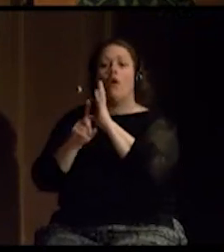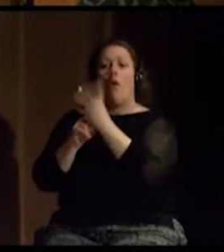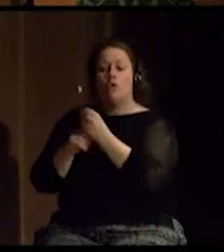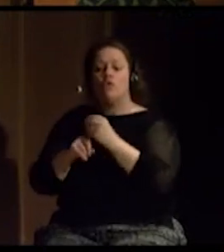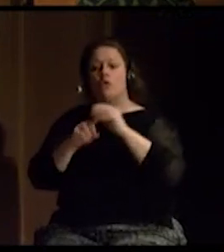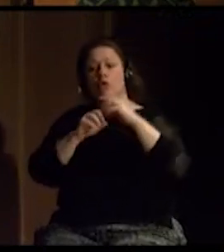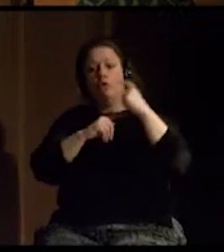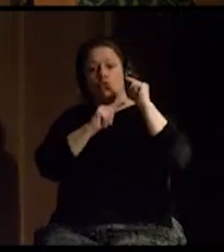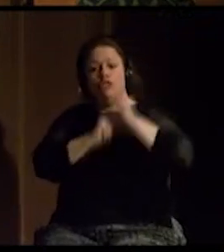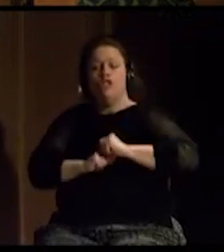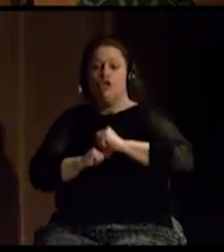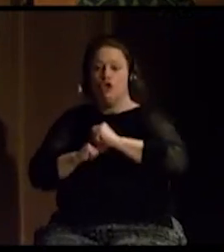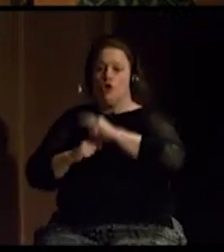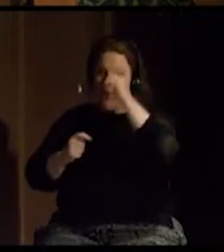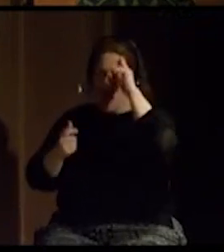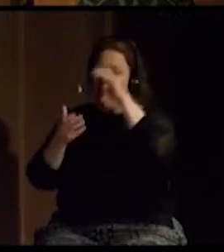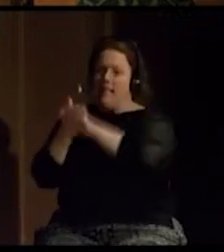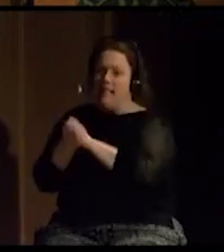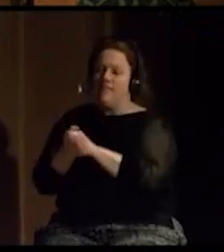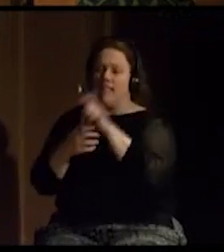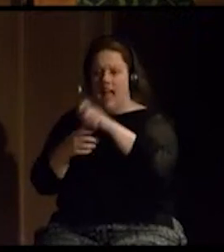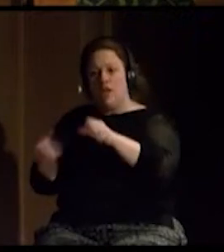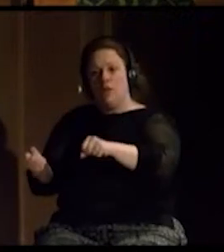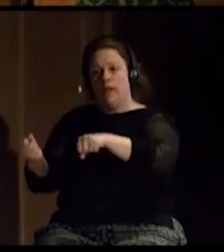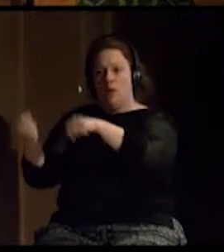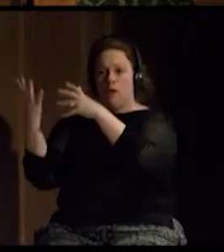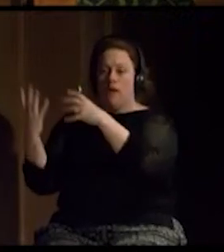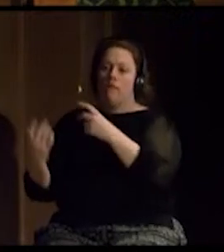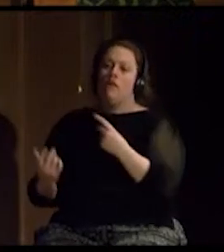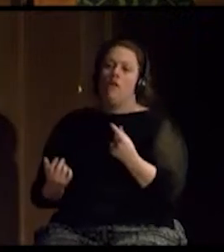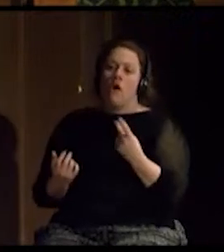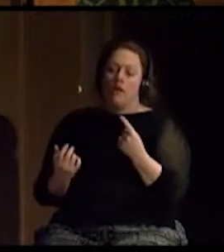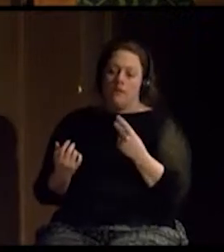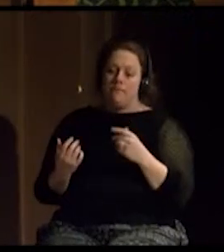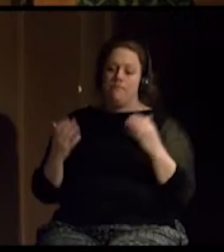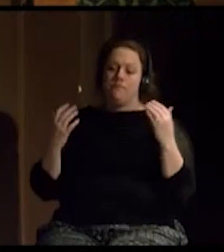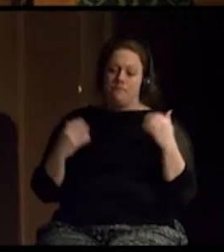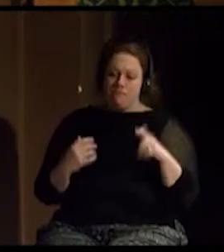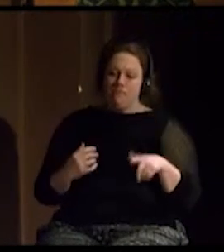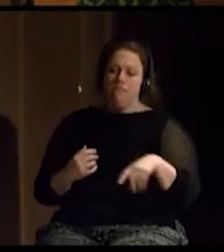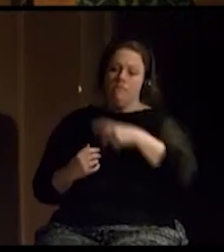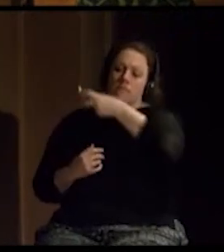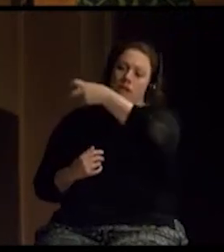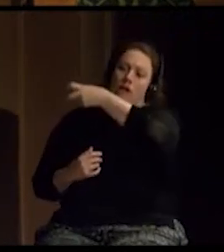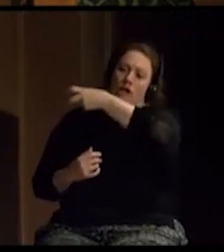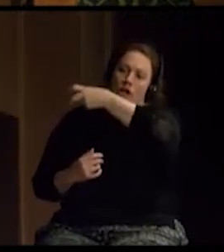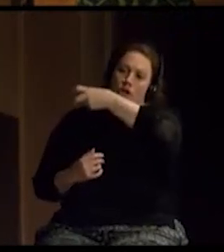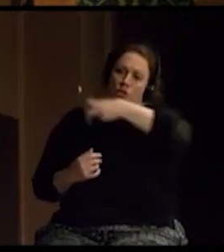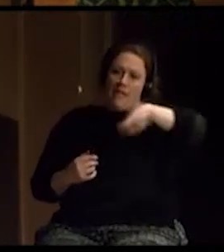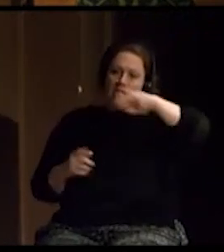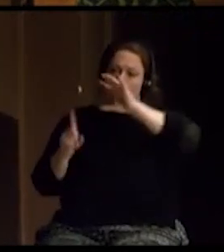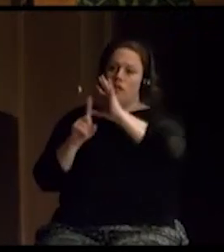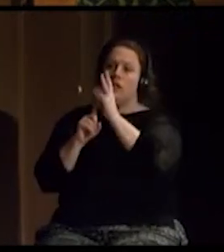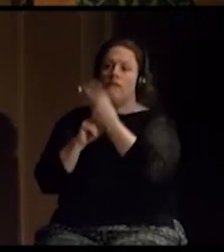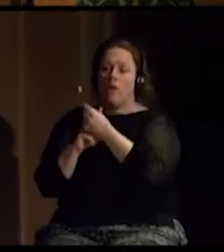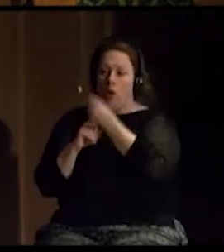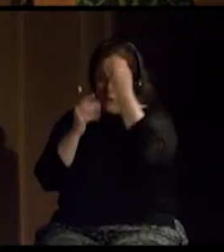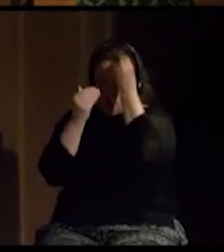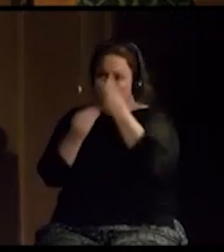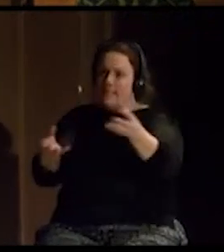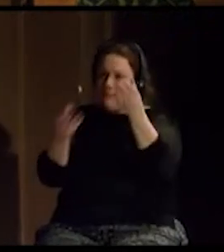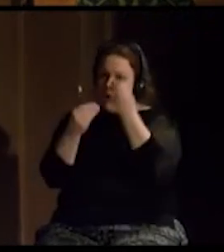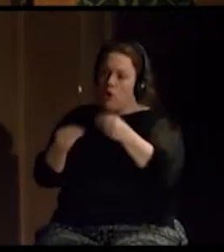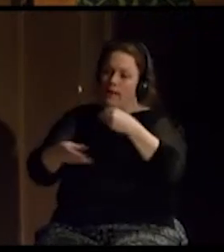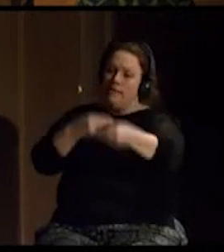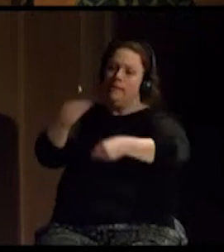allowed. She had to get rid of the dogs. The transference of cultural knowledge was also further